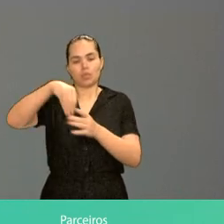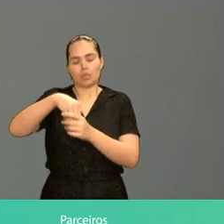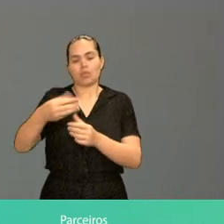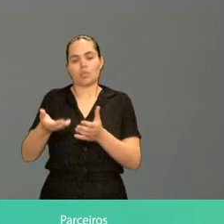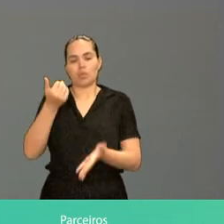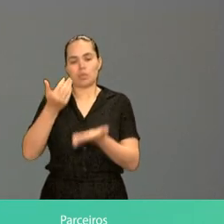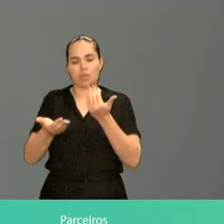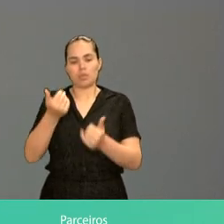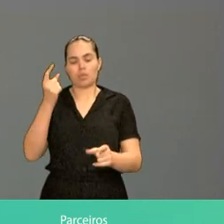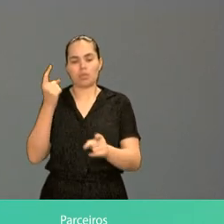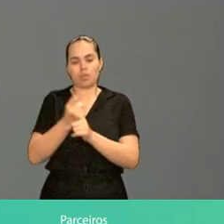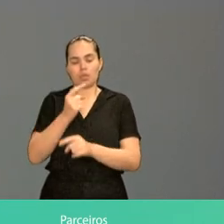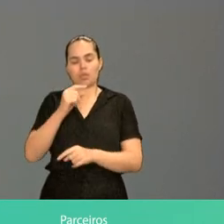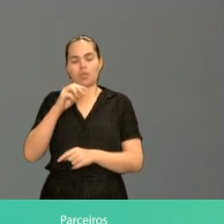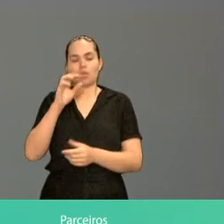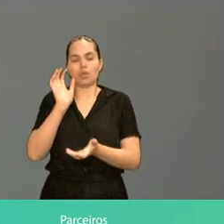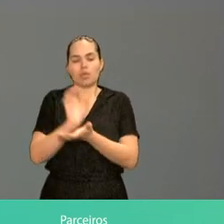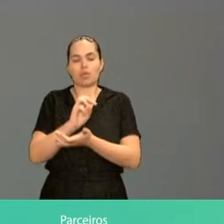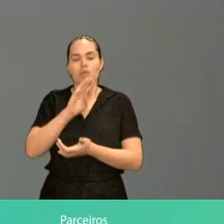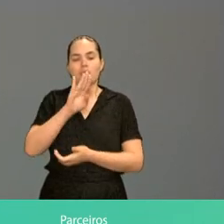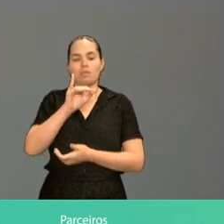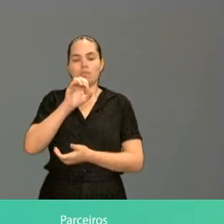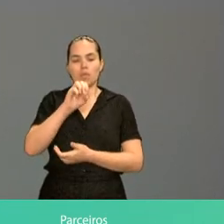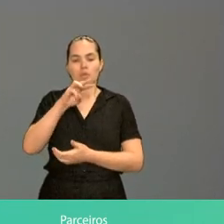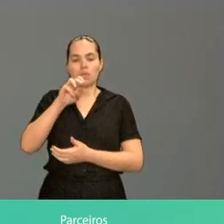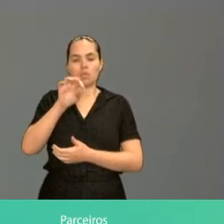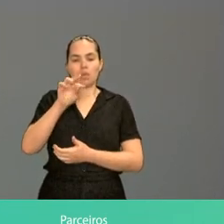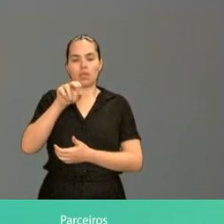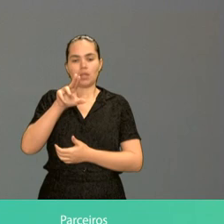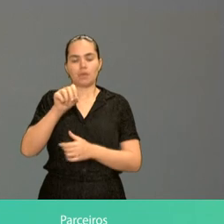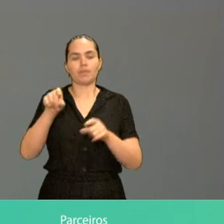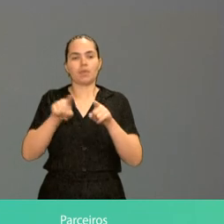biomethane is produced. And talking about Cubatão,